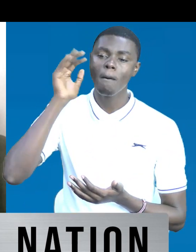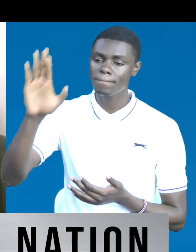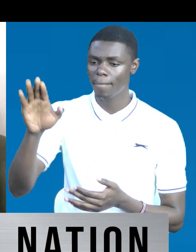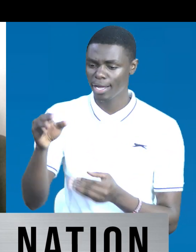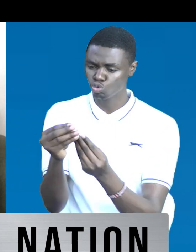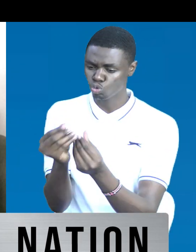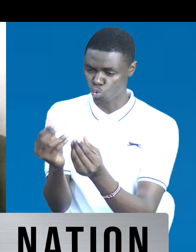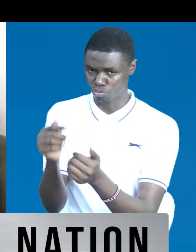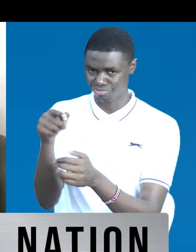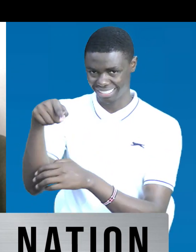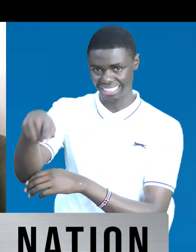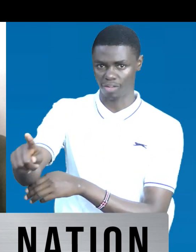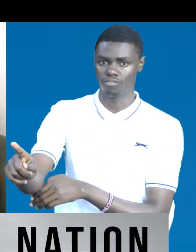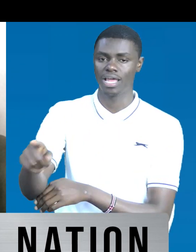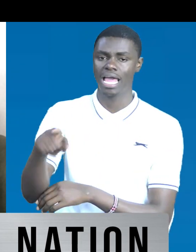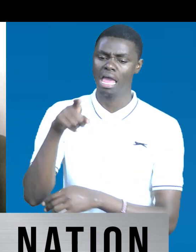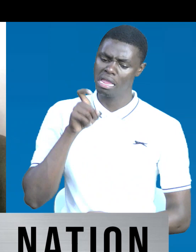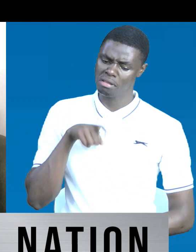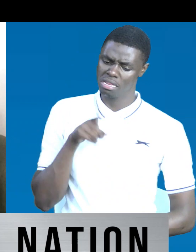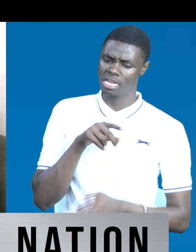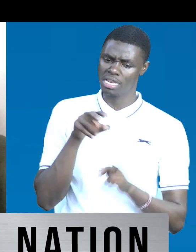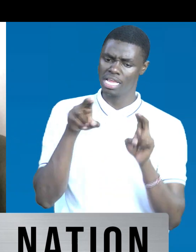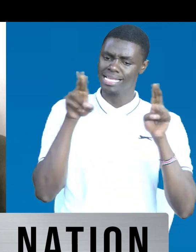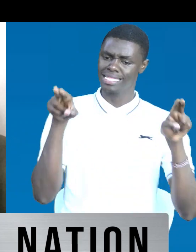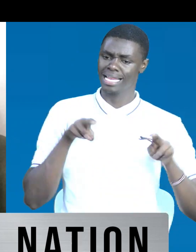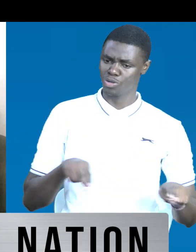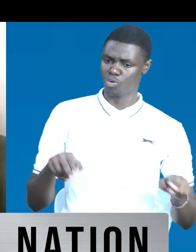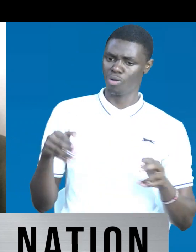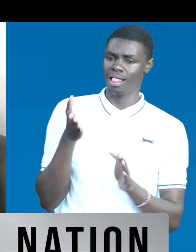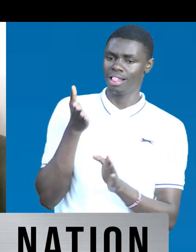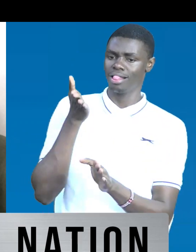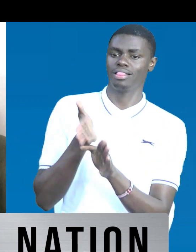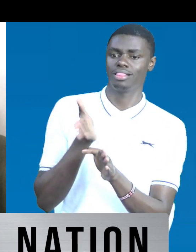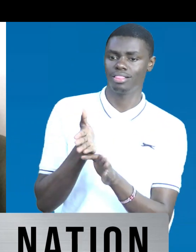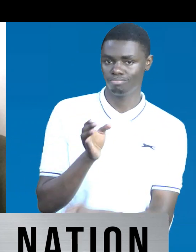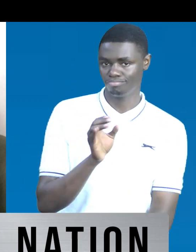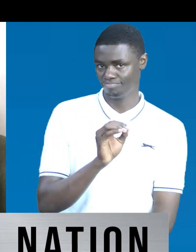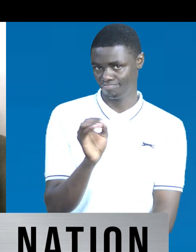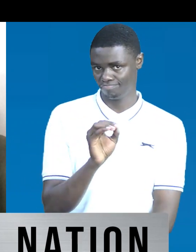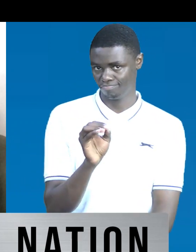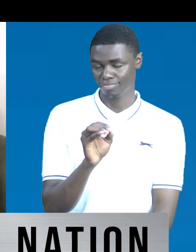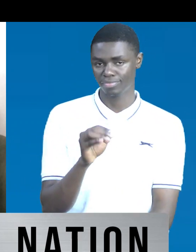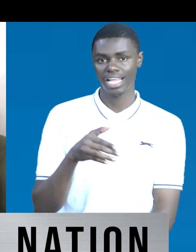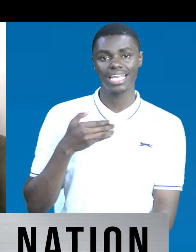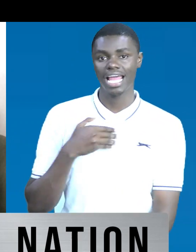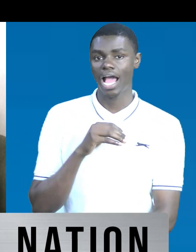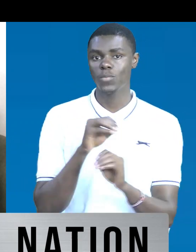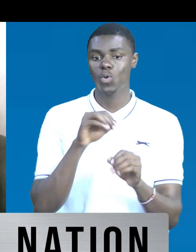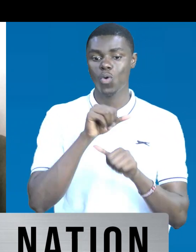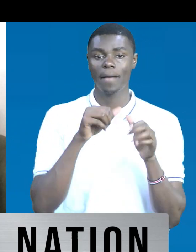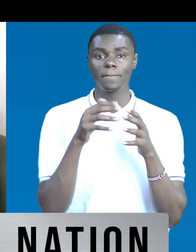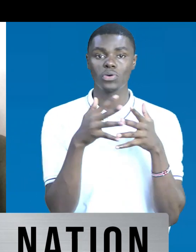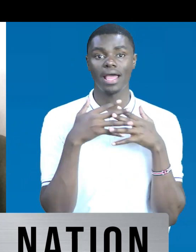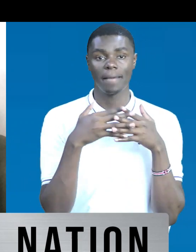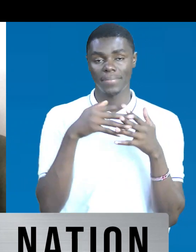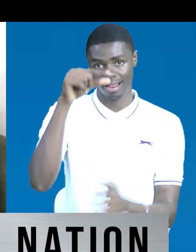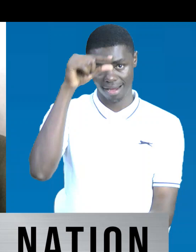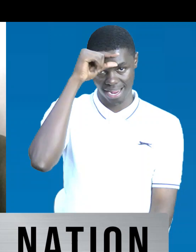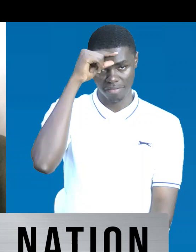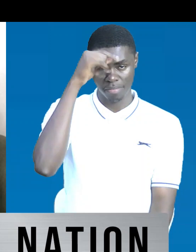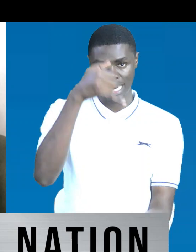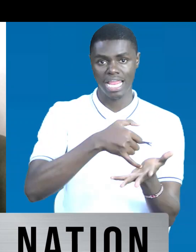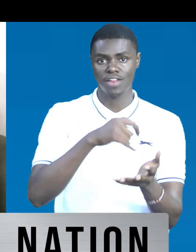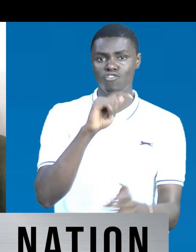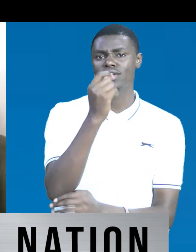and they need not to have international interference. And they were not so happy about the American government